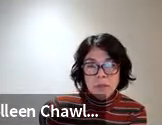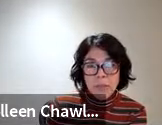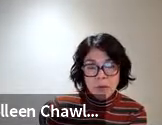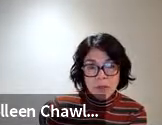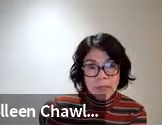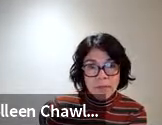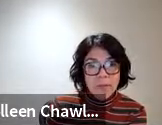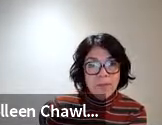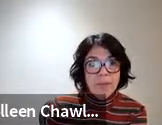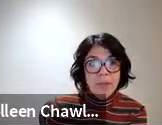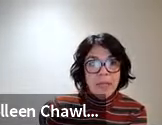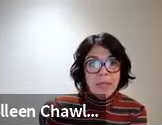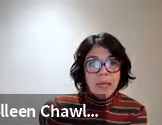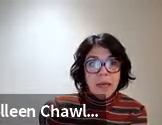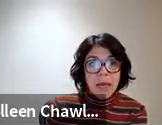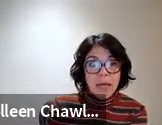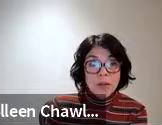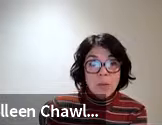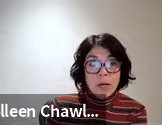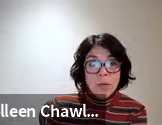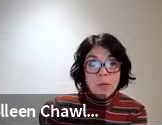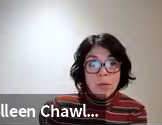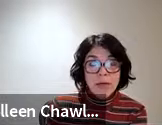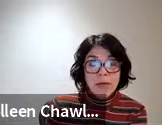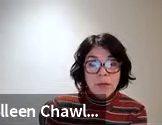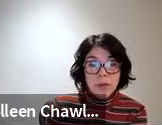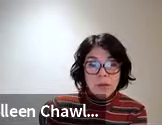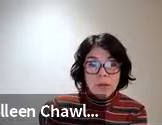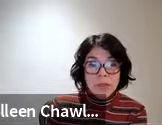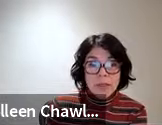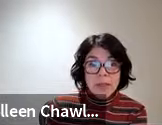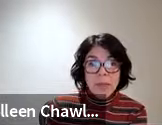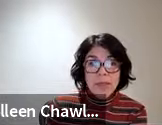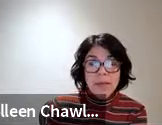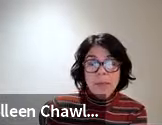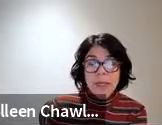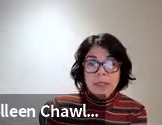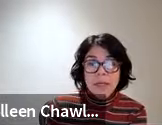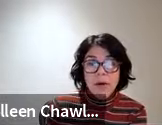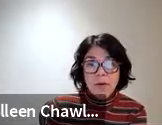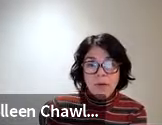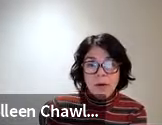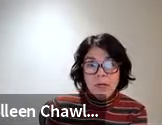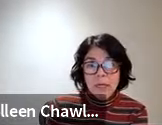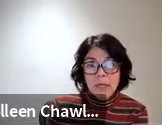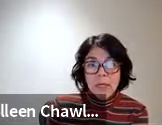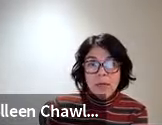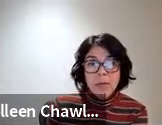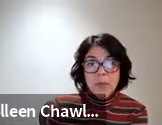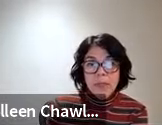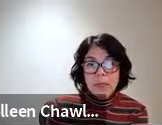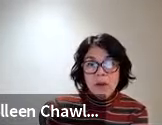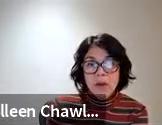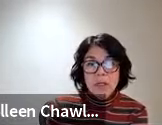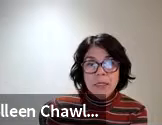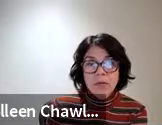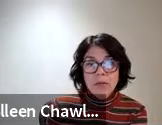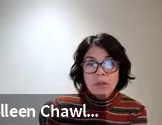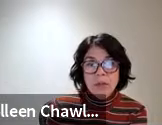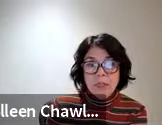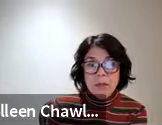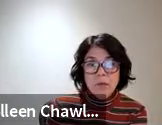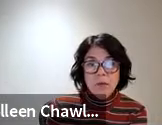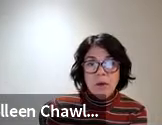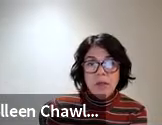the corner to better days. I also want to remind our viewers that the pandemic is not over, and we pledge our